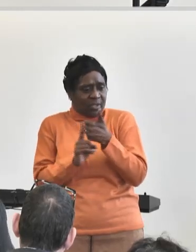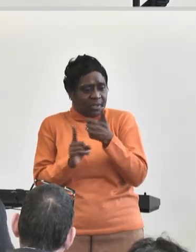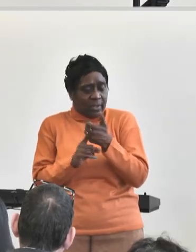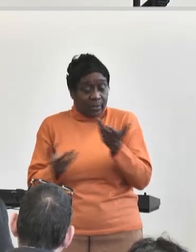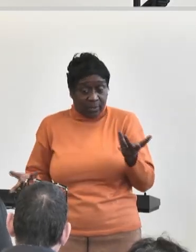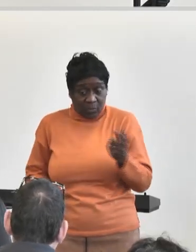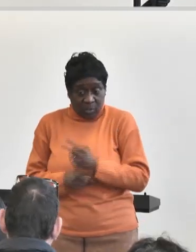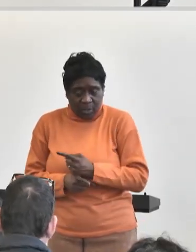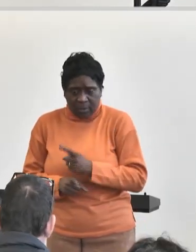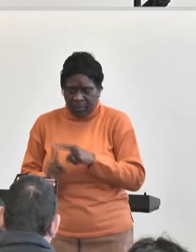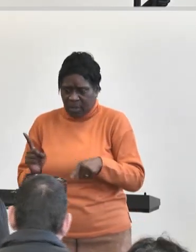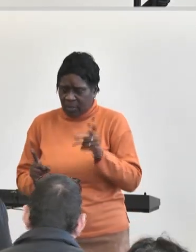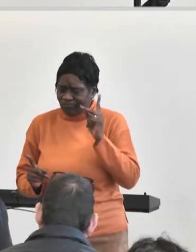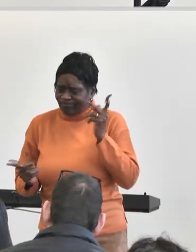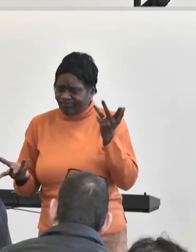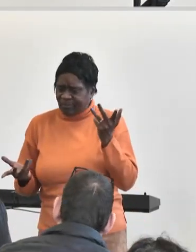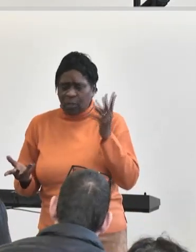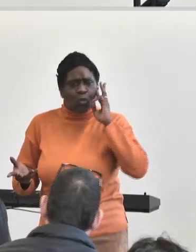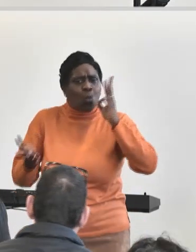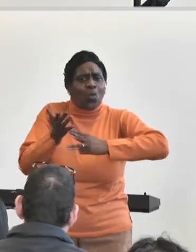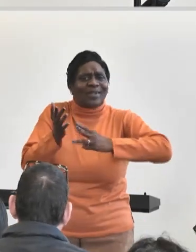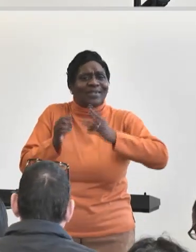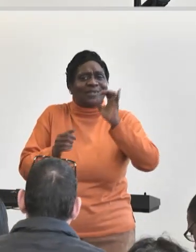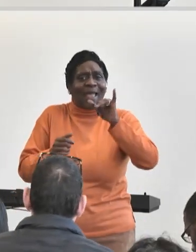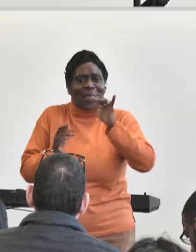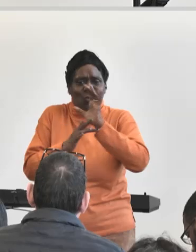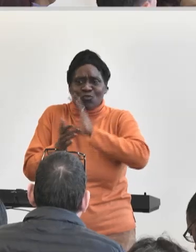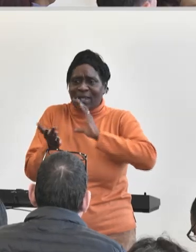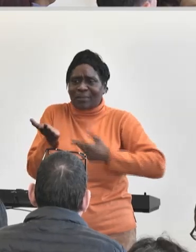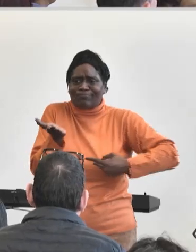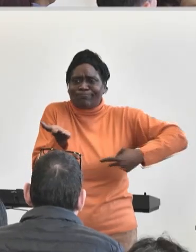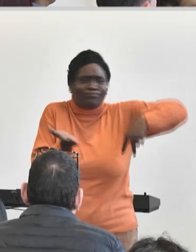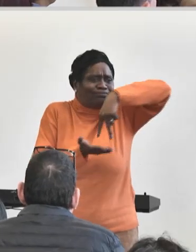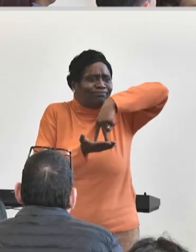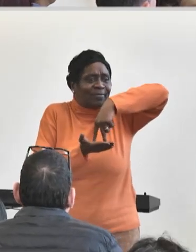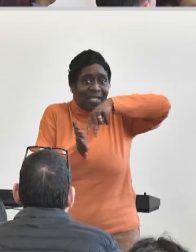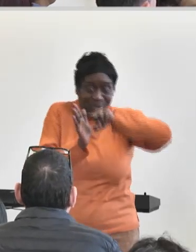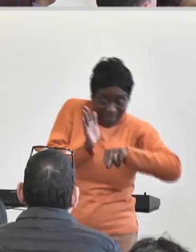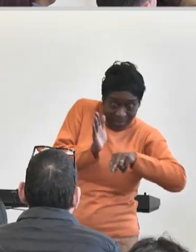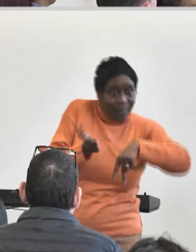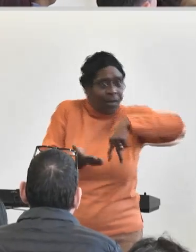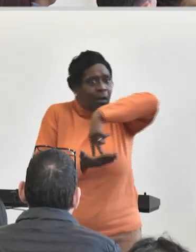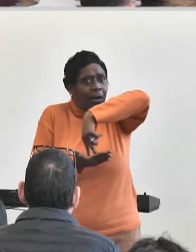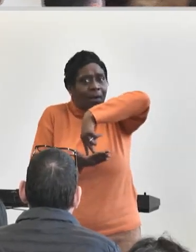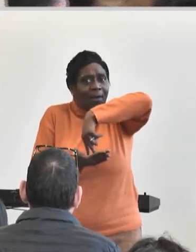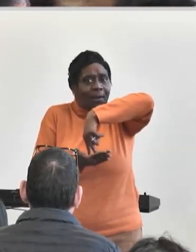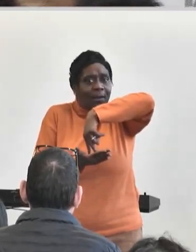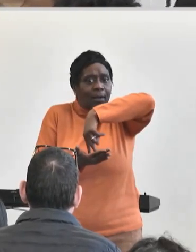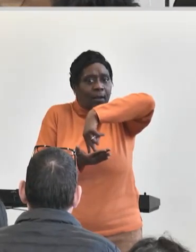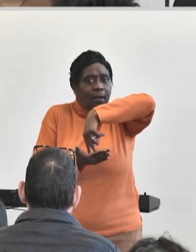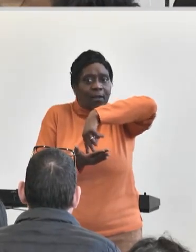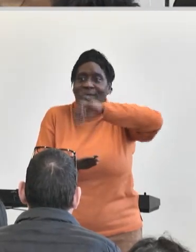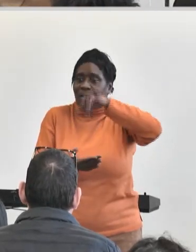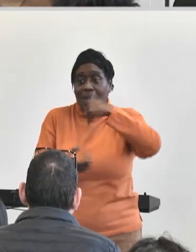emocionada sobre ese mensaje. And that there was such an incredible witness that Jesus had risen from the dead. Una cantidad de testigos de que había visto a Jesús resucitar. That's